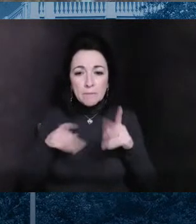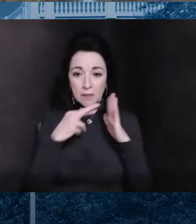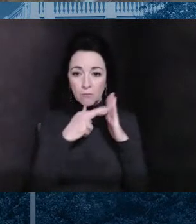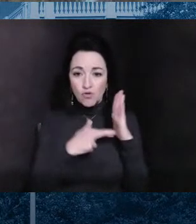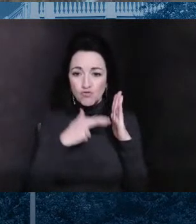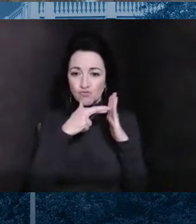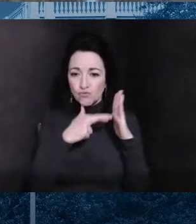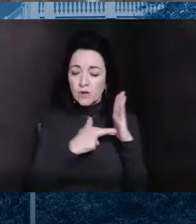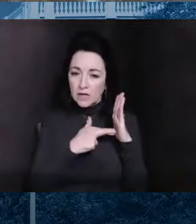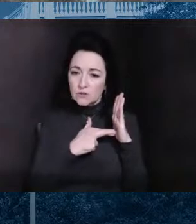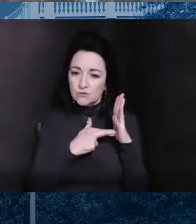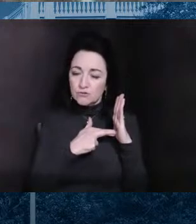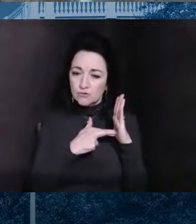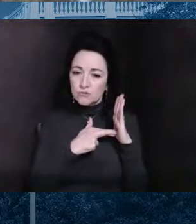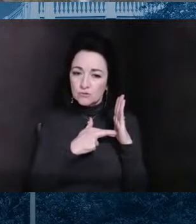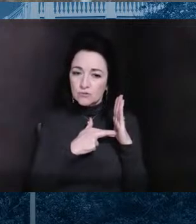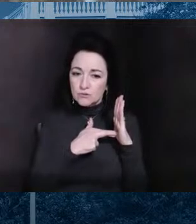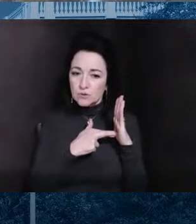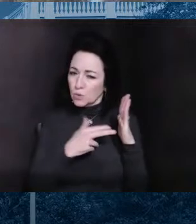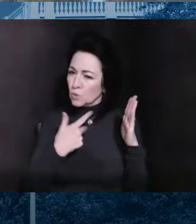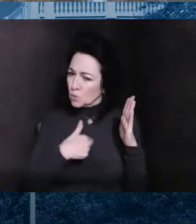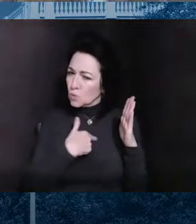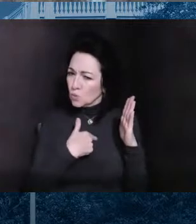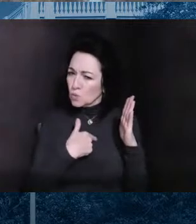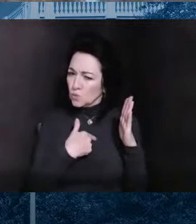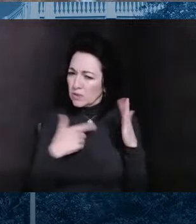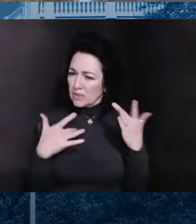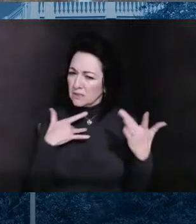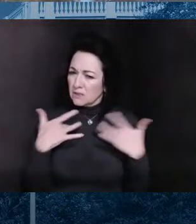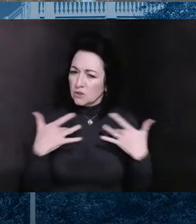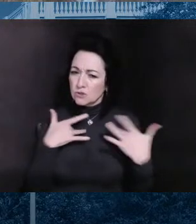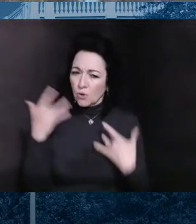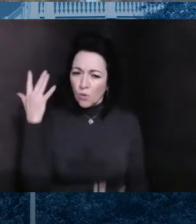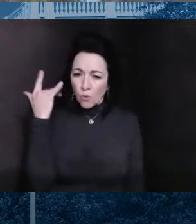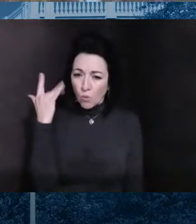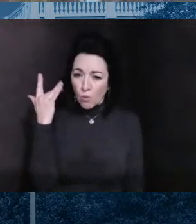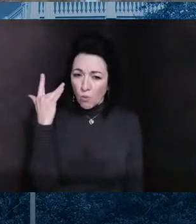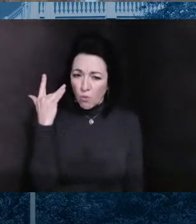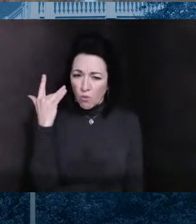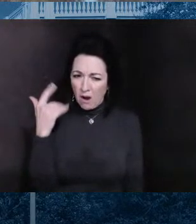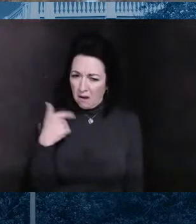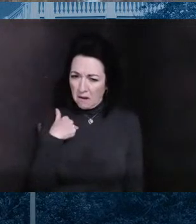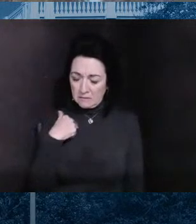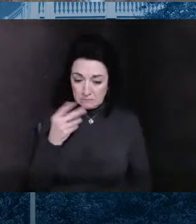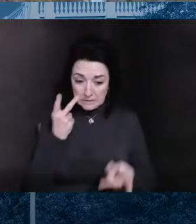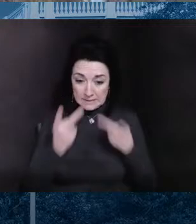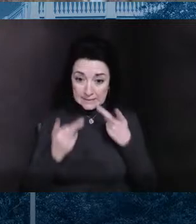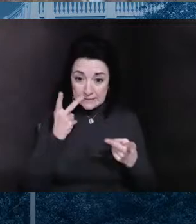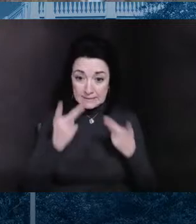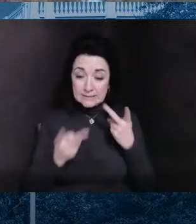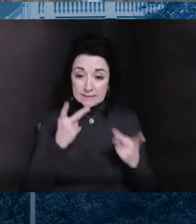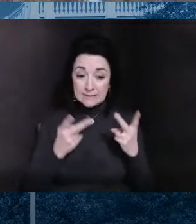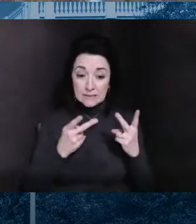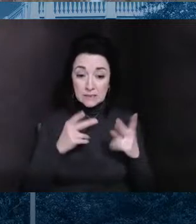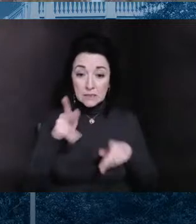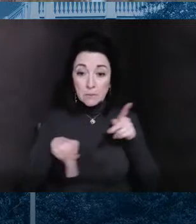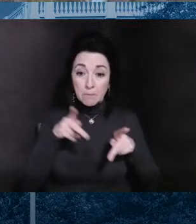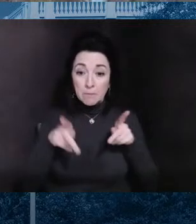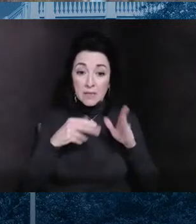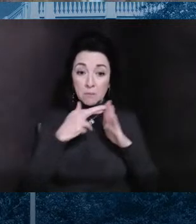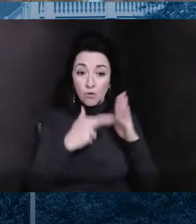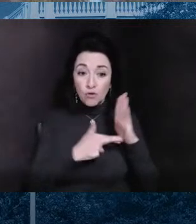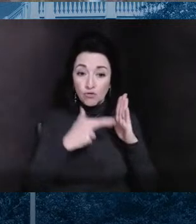very concerned that we are not reaching all Delawareans in an equitable way at this